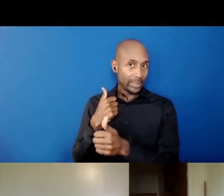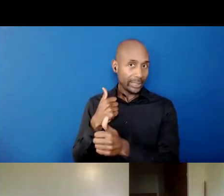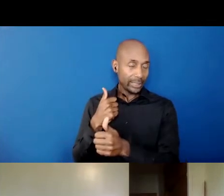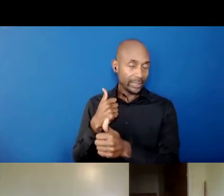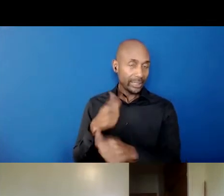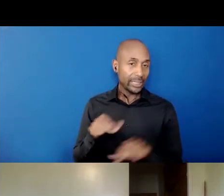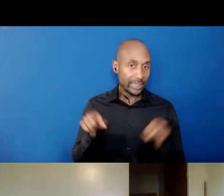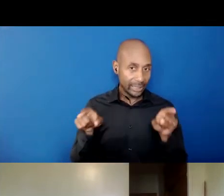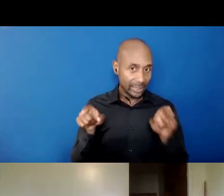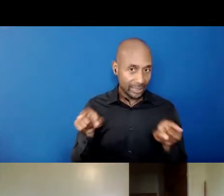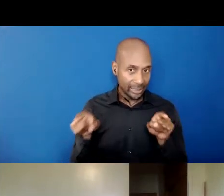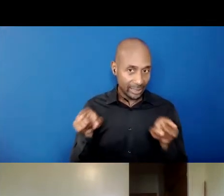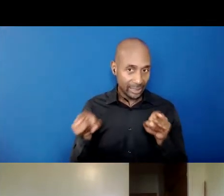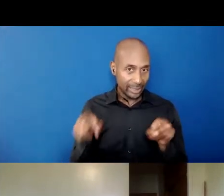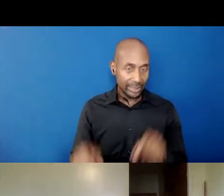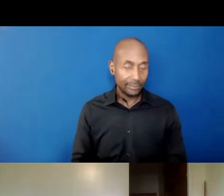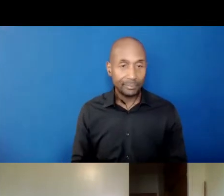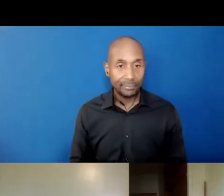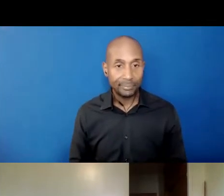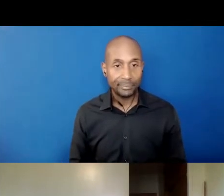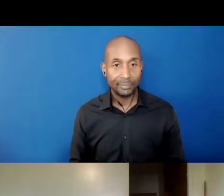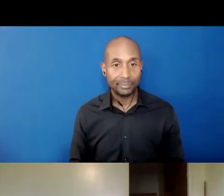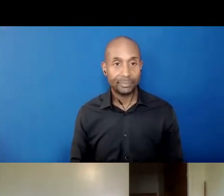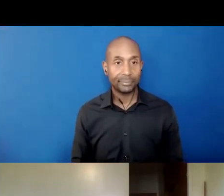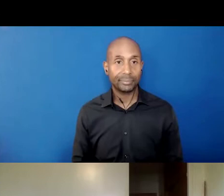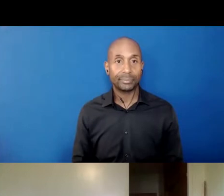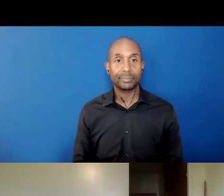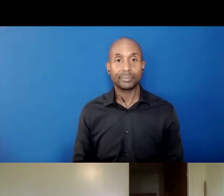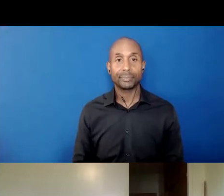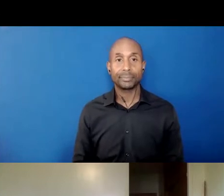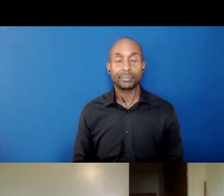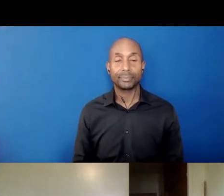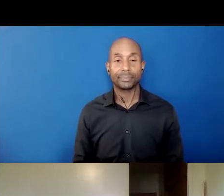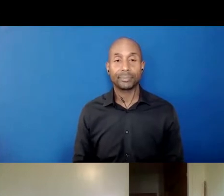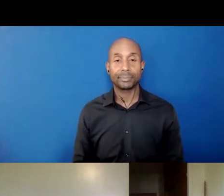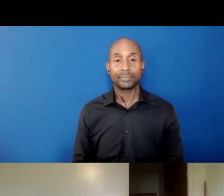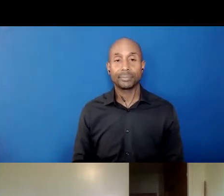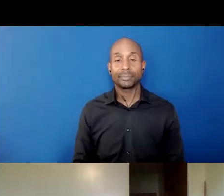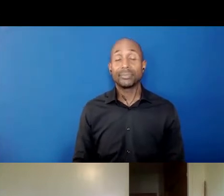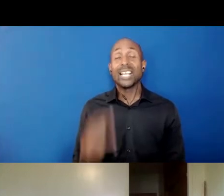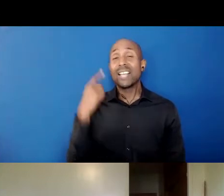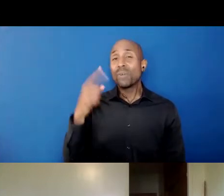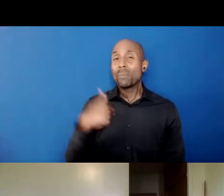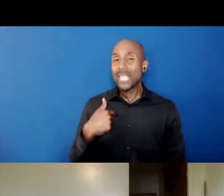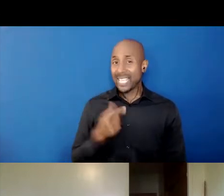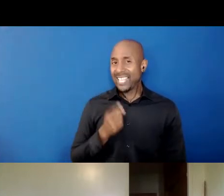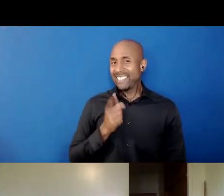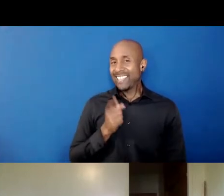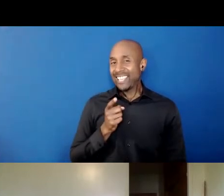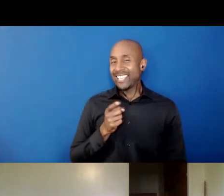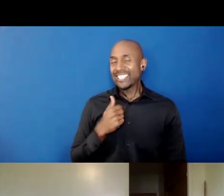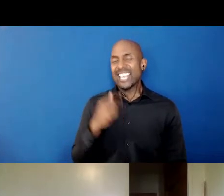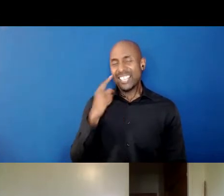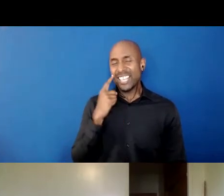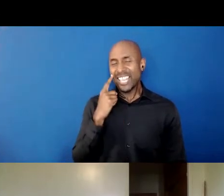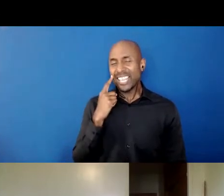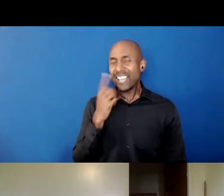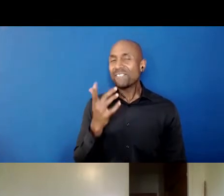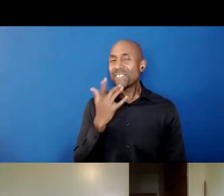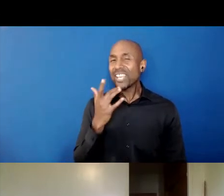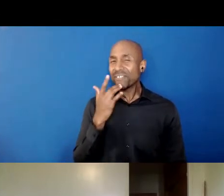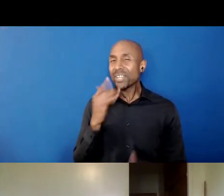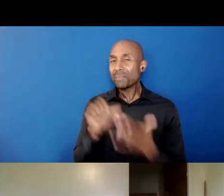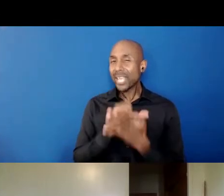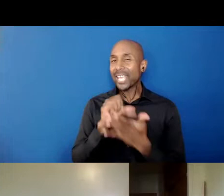And this sort of takes us to, I think, one of my favorite pages for exchange professionals that sort